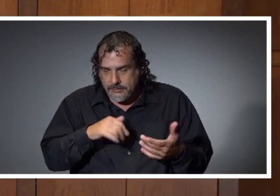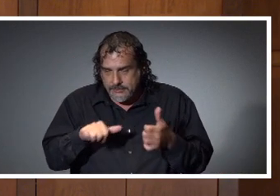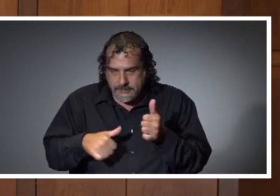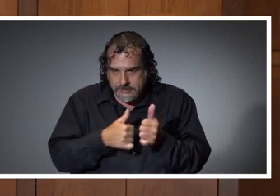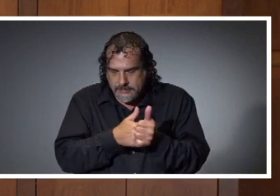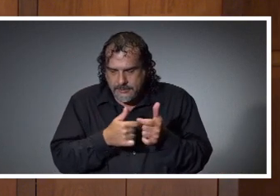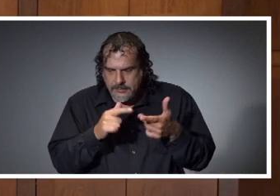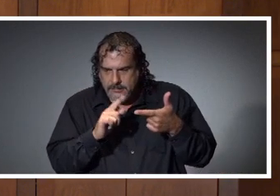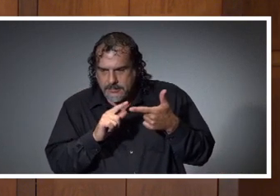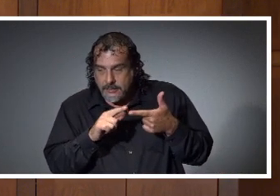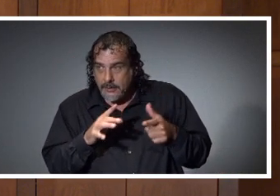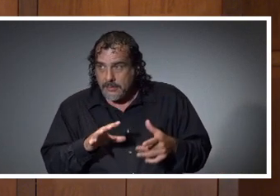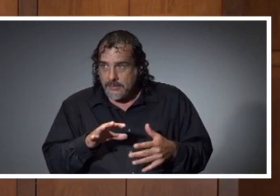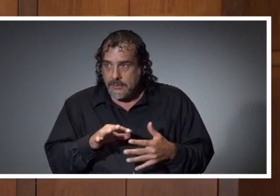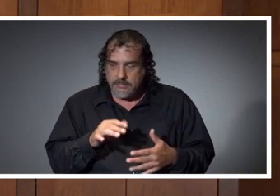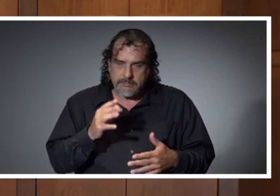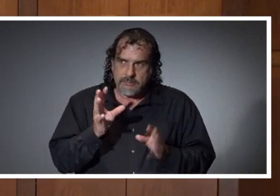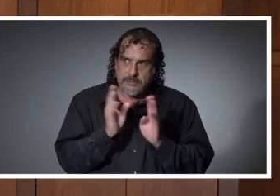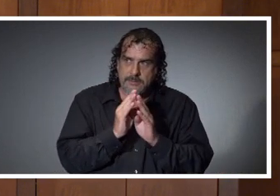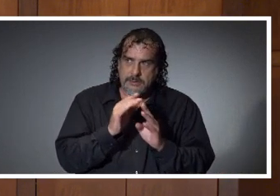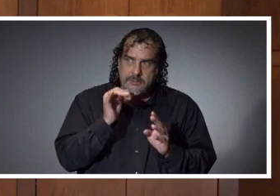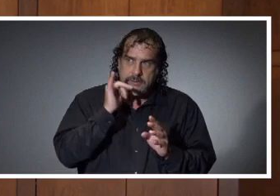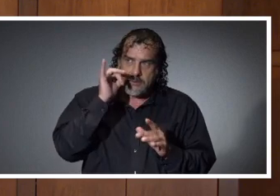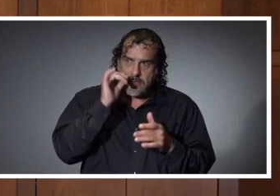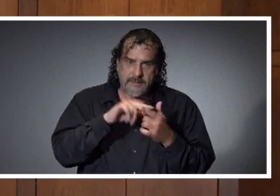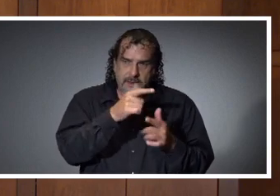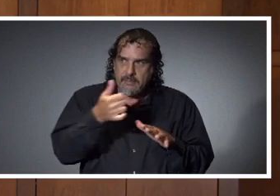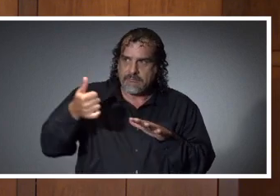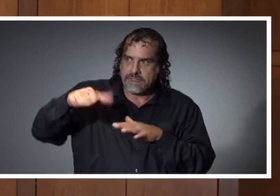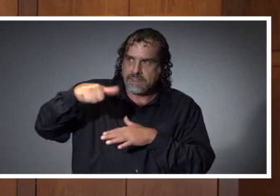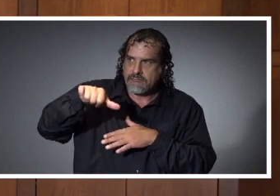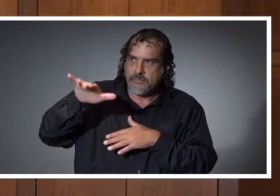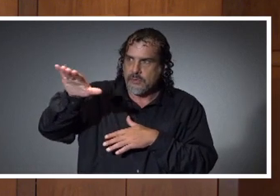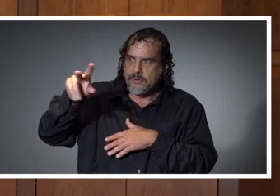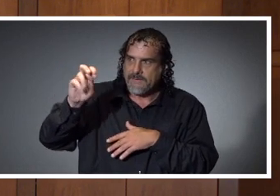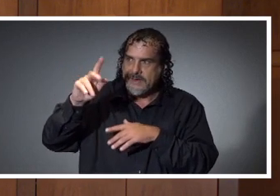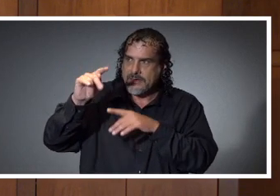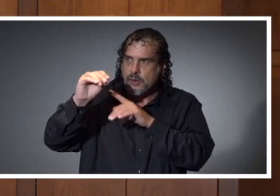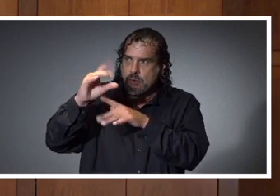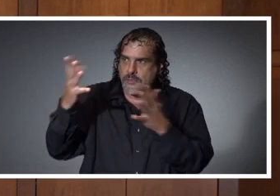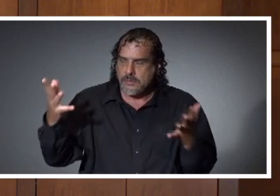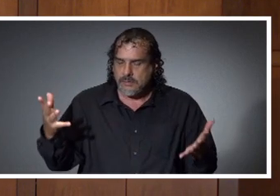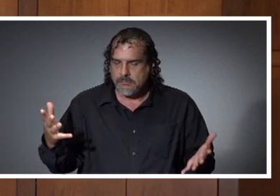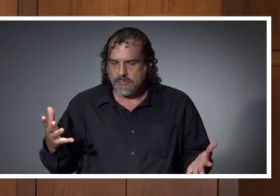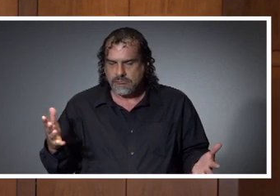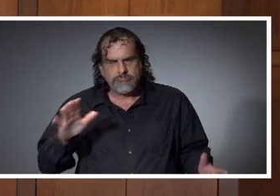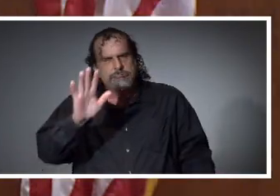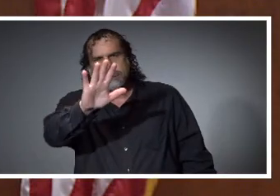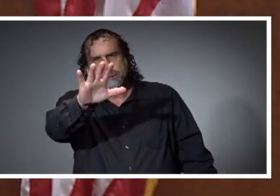additional thoughts on the session yesterday and the veto and just those two issues. Yeah, no, I think